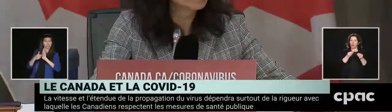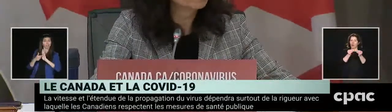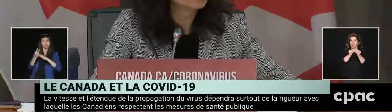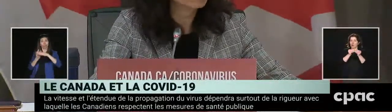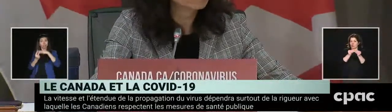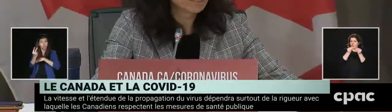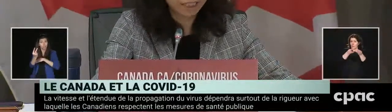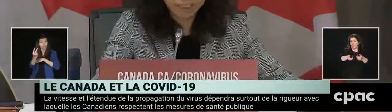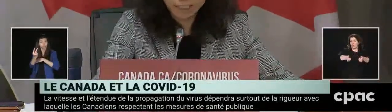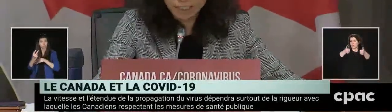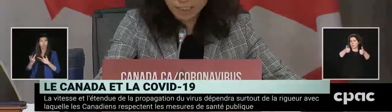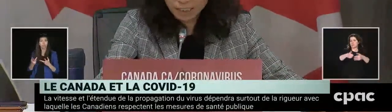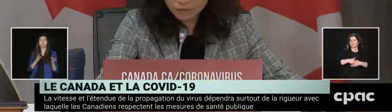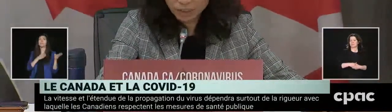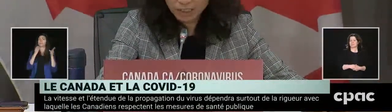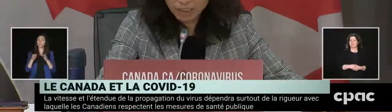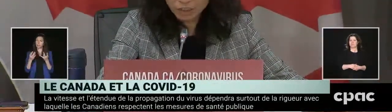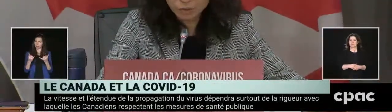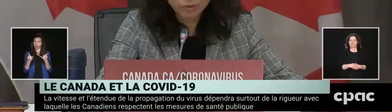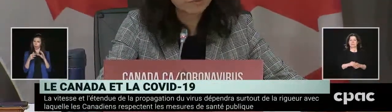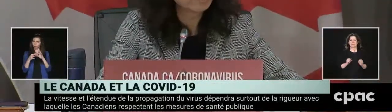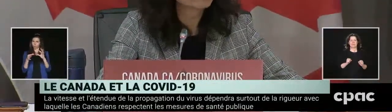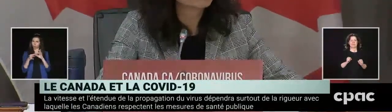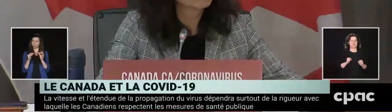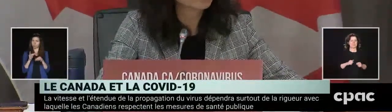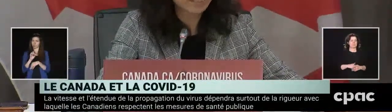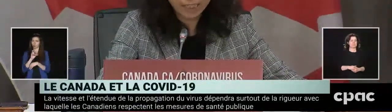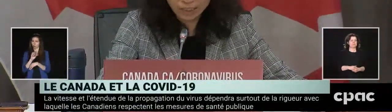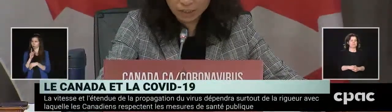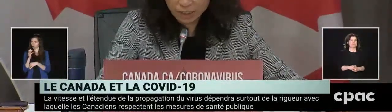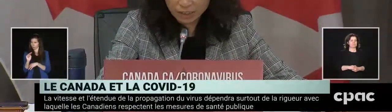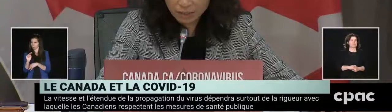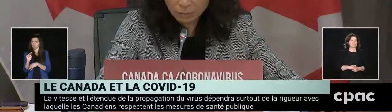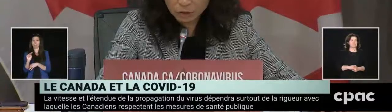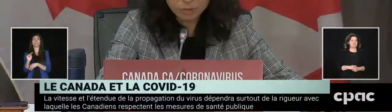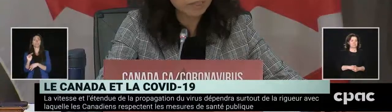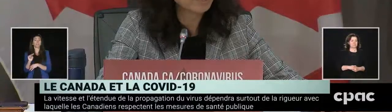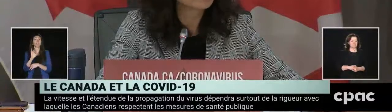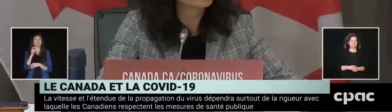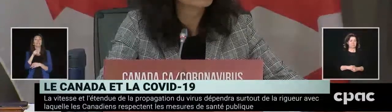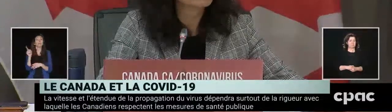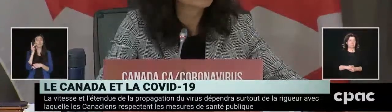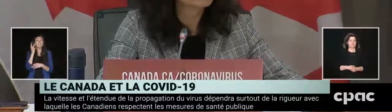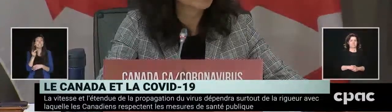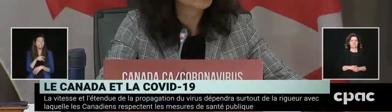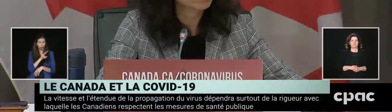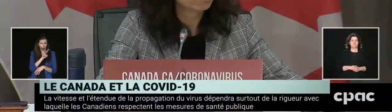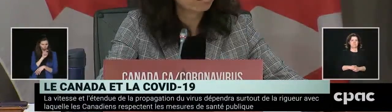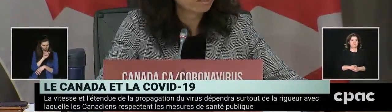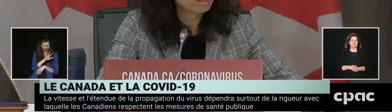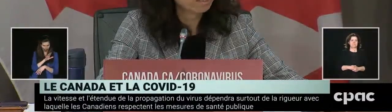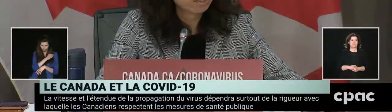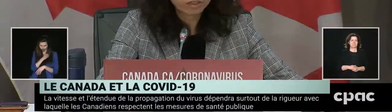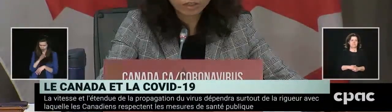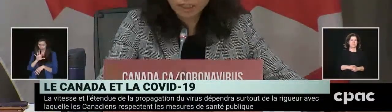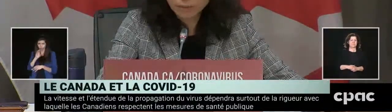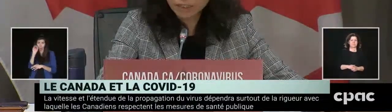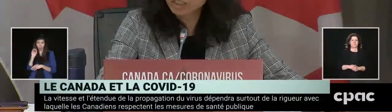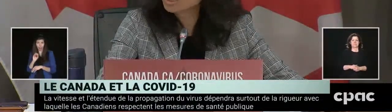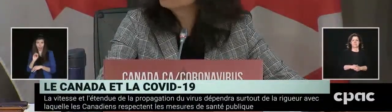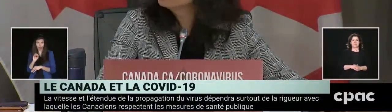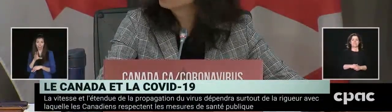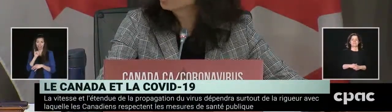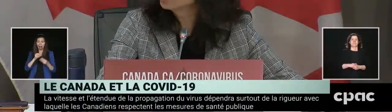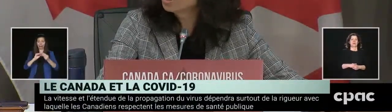of us do some simple arithmetic. If you see the 2.5 to 5%, you're multiplying those numbers by 2. So